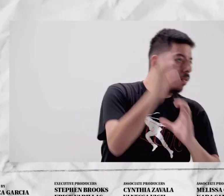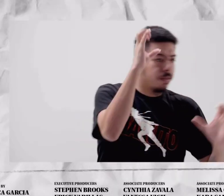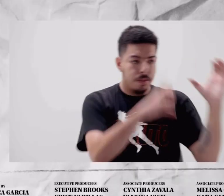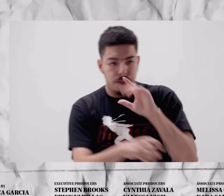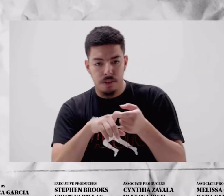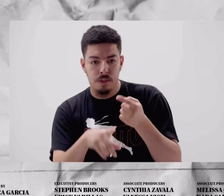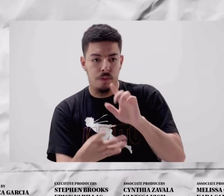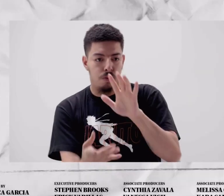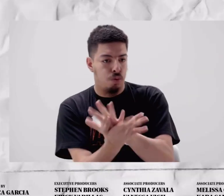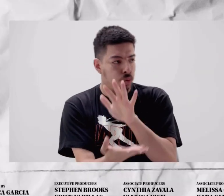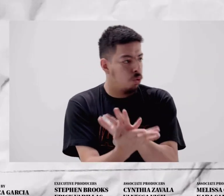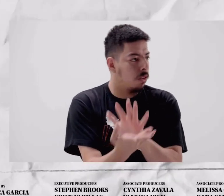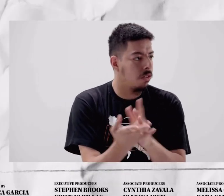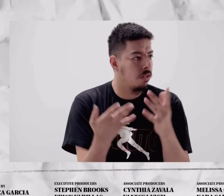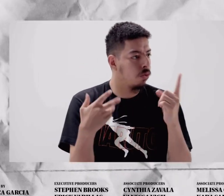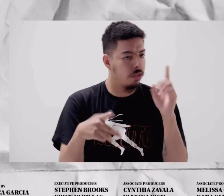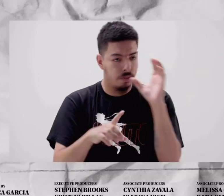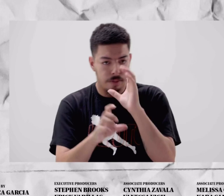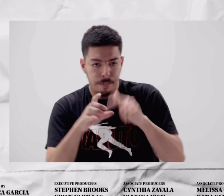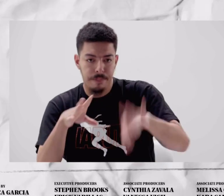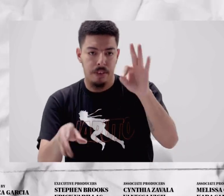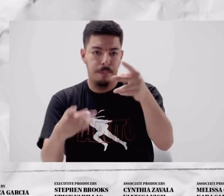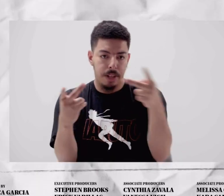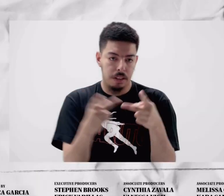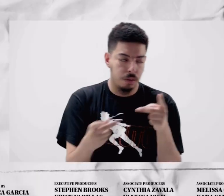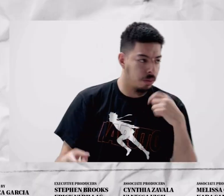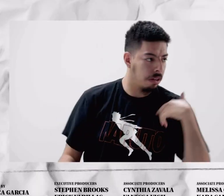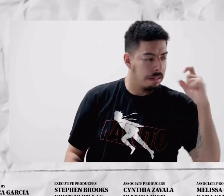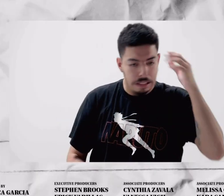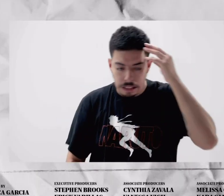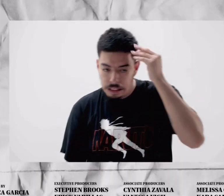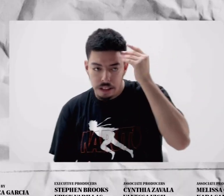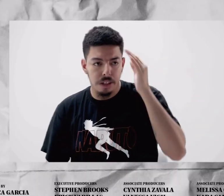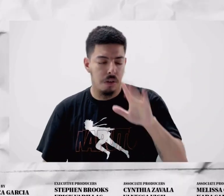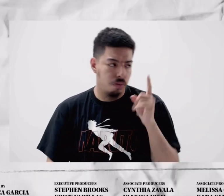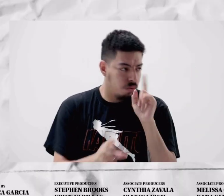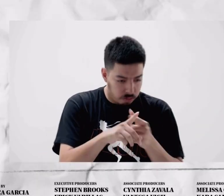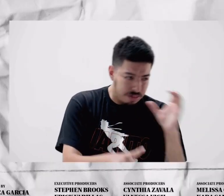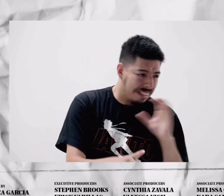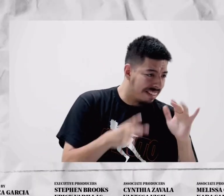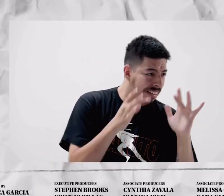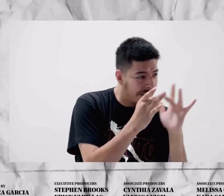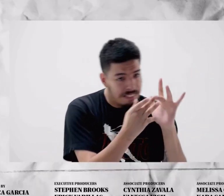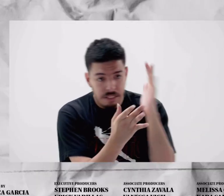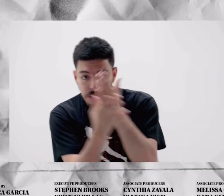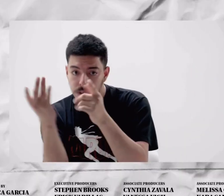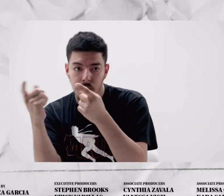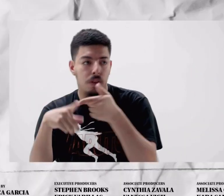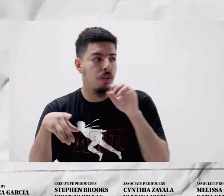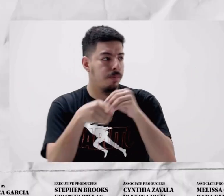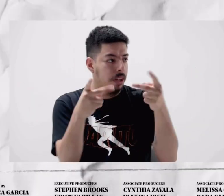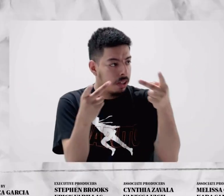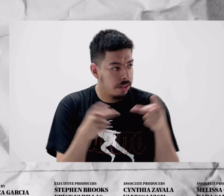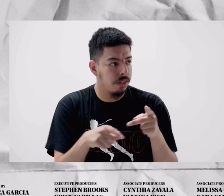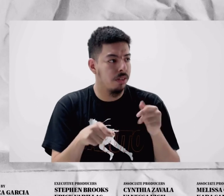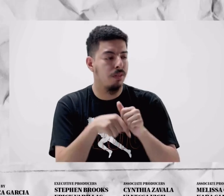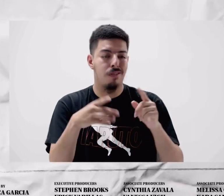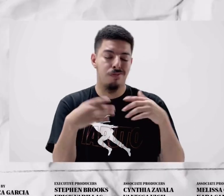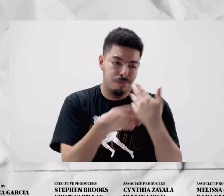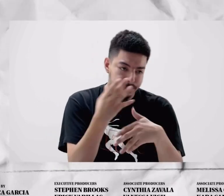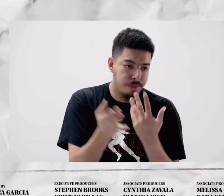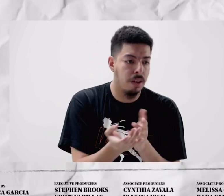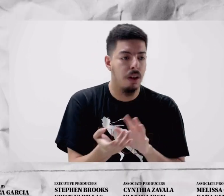you know, and they were looking for schools or finding a place. And that was something that, you know, my mom needed to